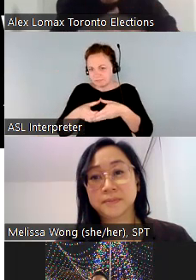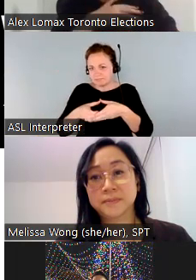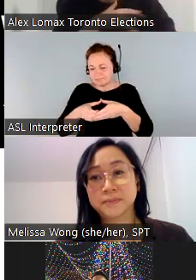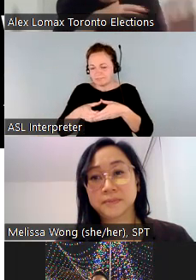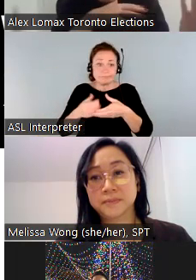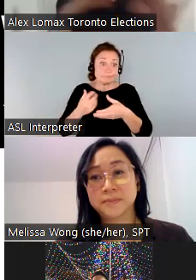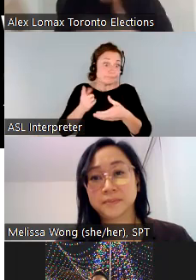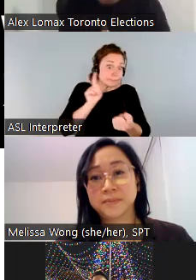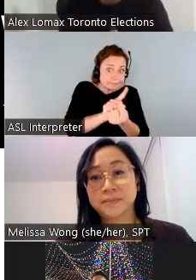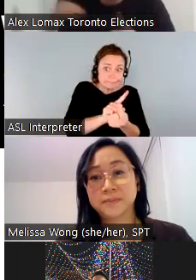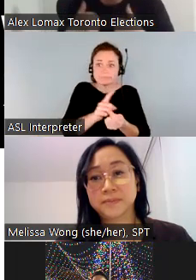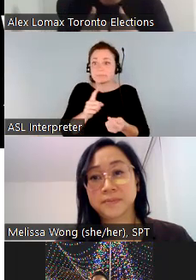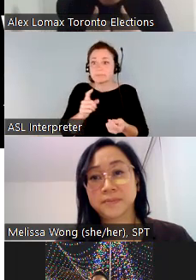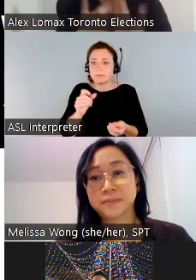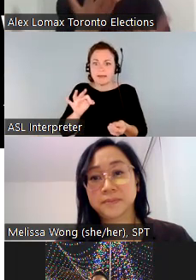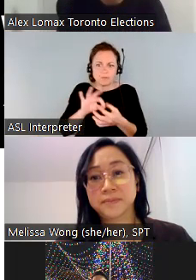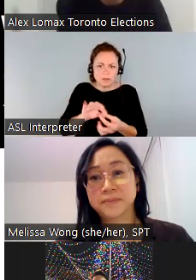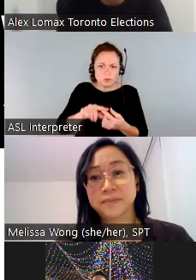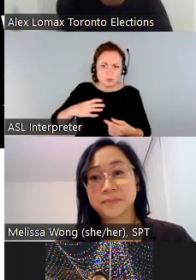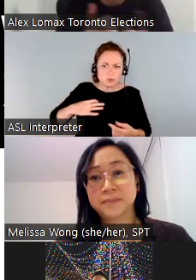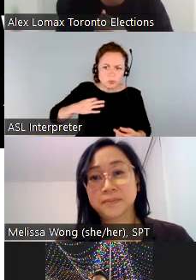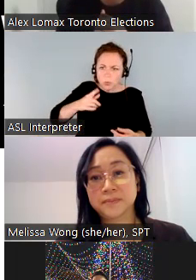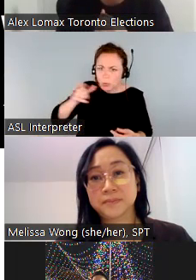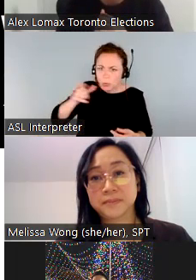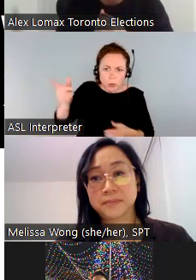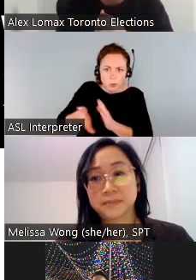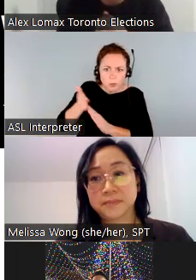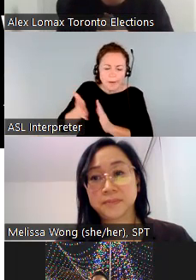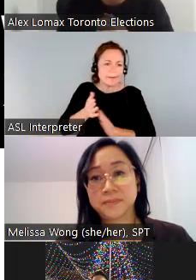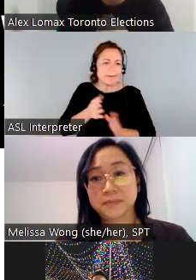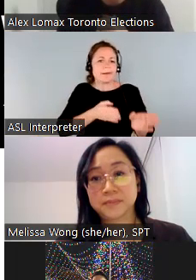areas. So whether it be candidates, whether it be